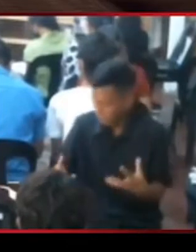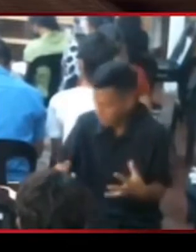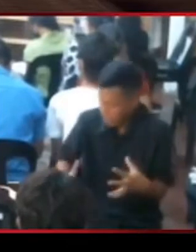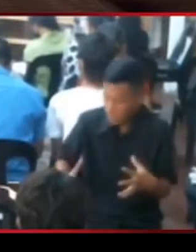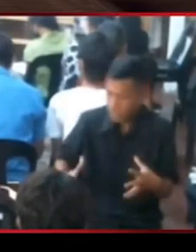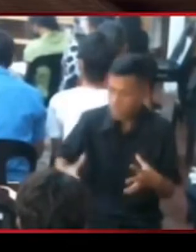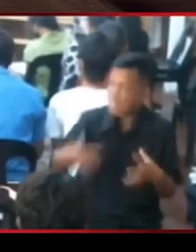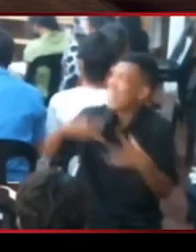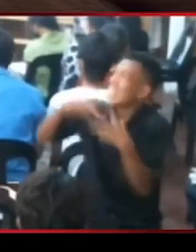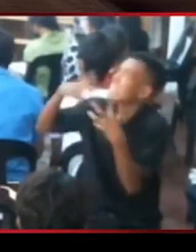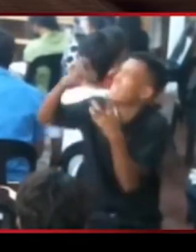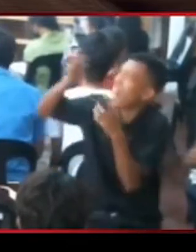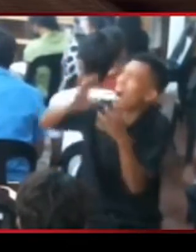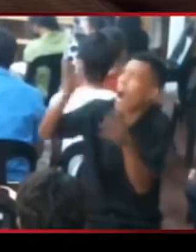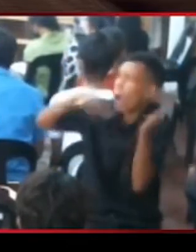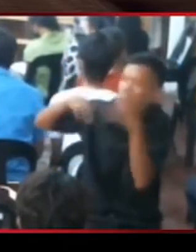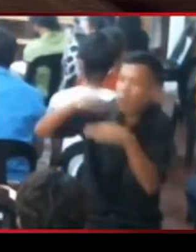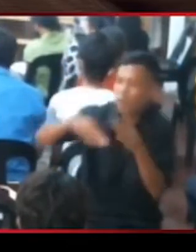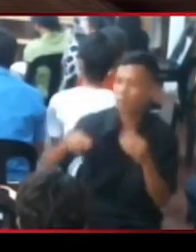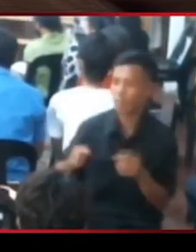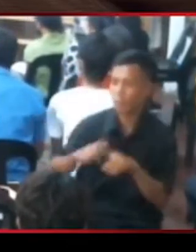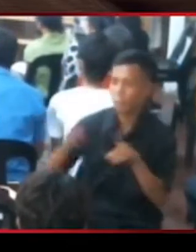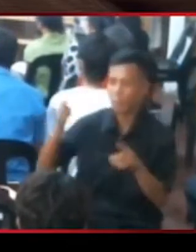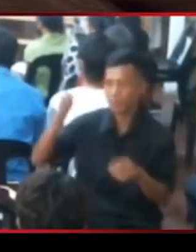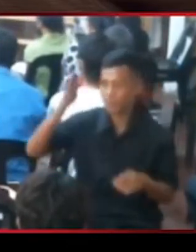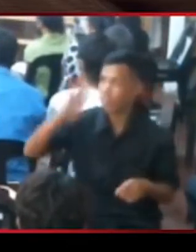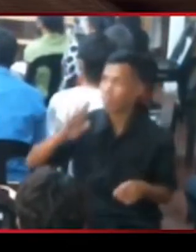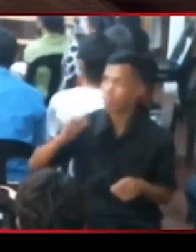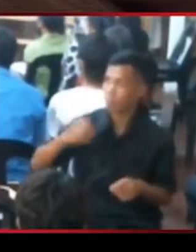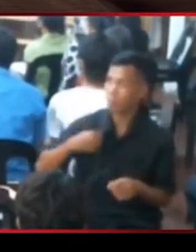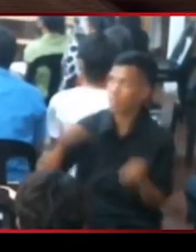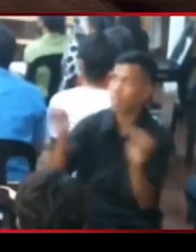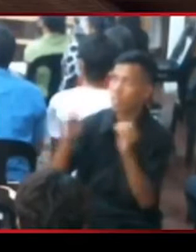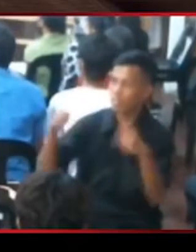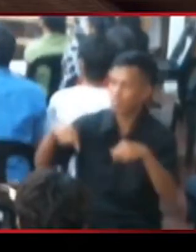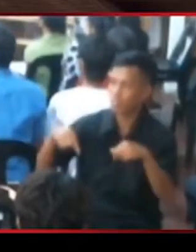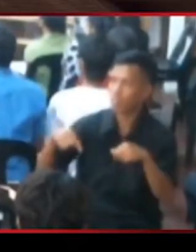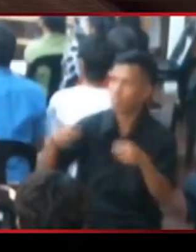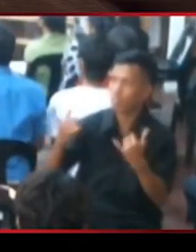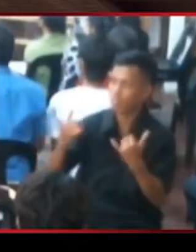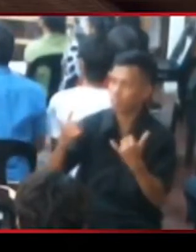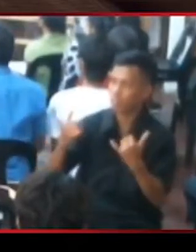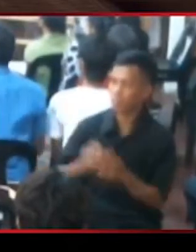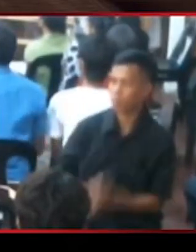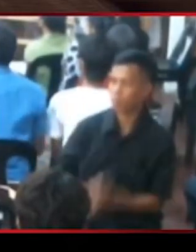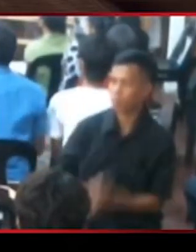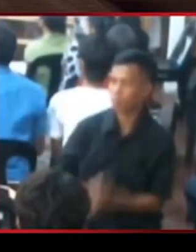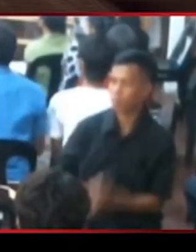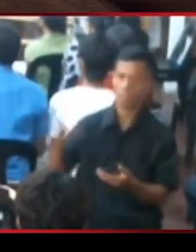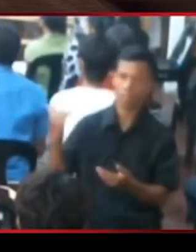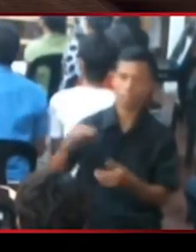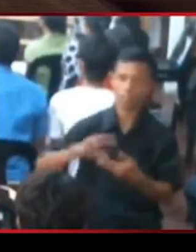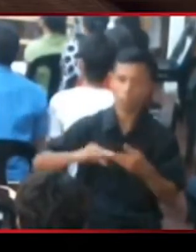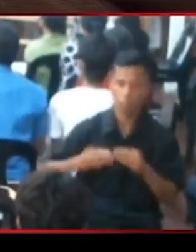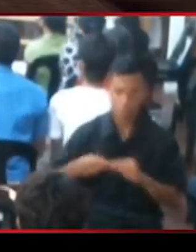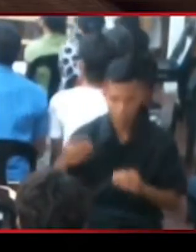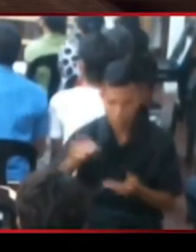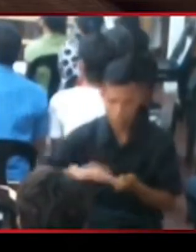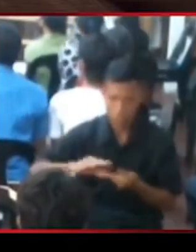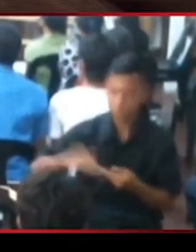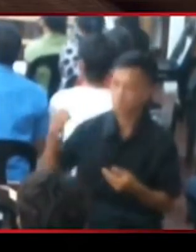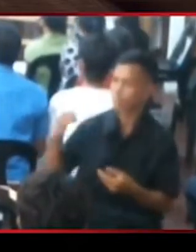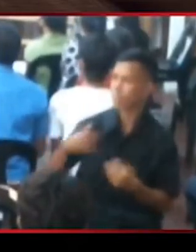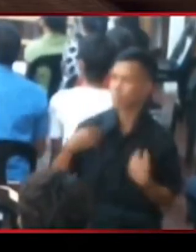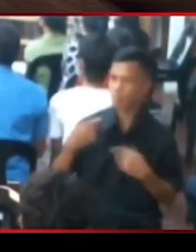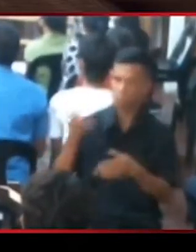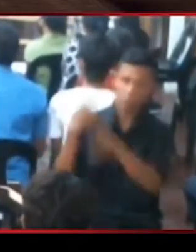was telling them a story that I heard about when I was in the Navy during World War II.